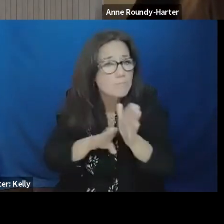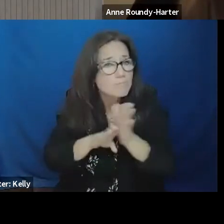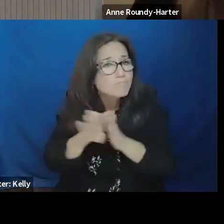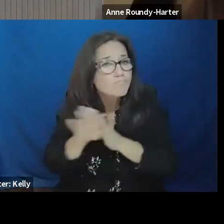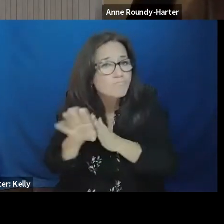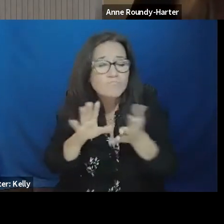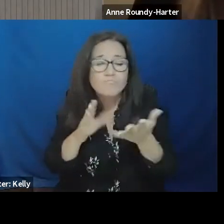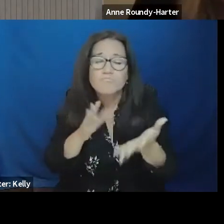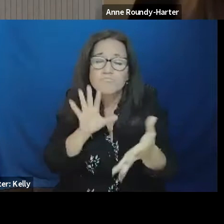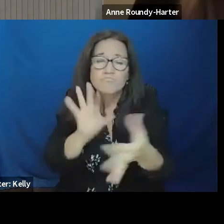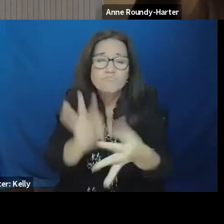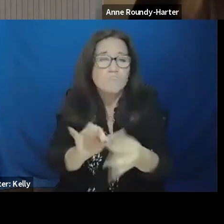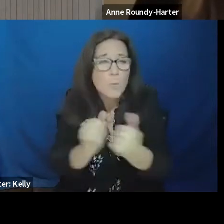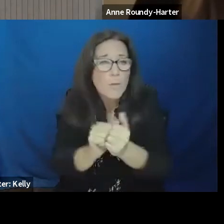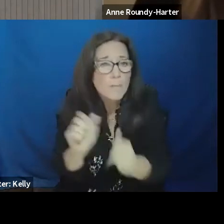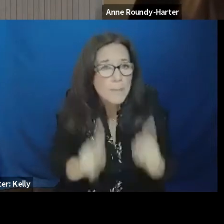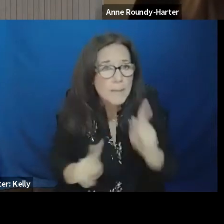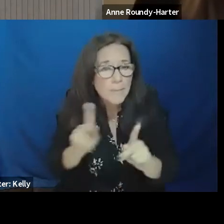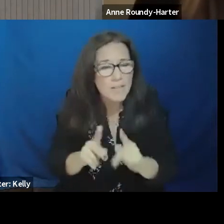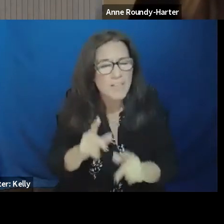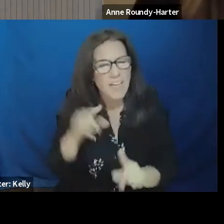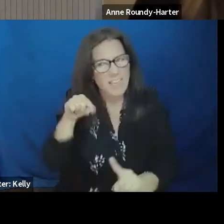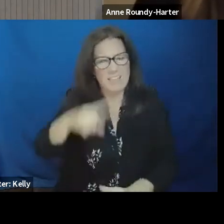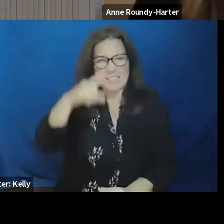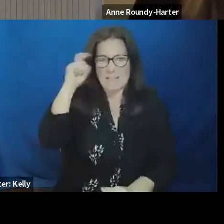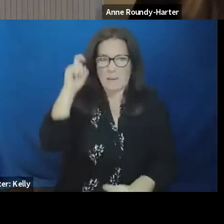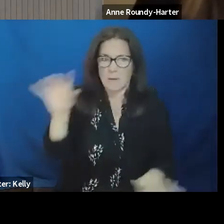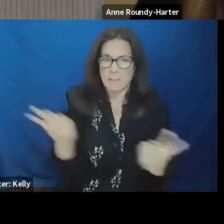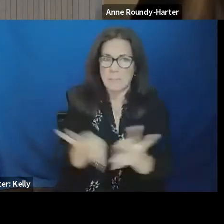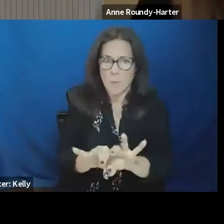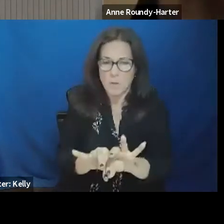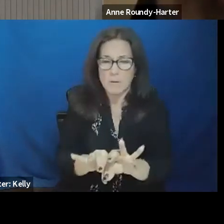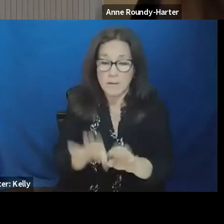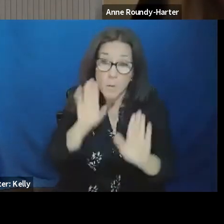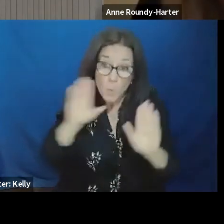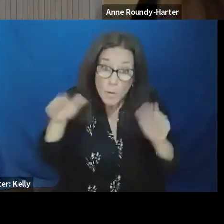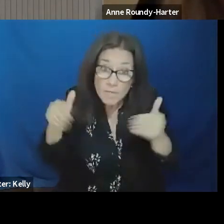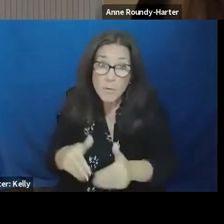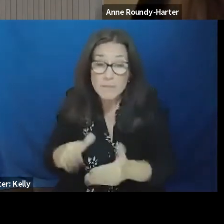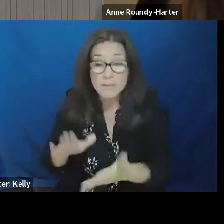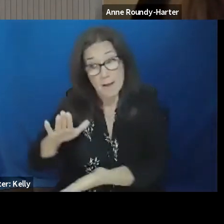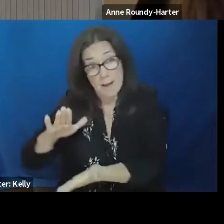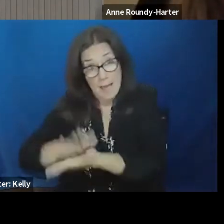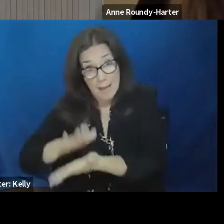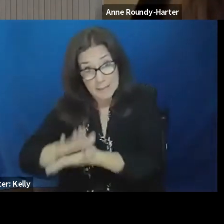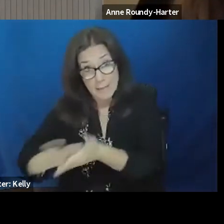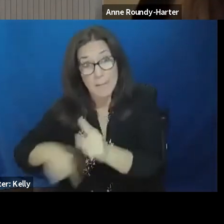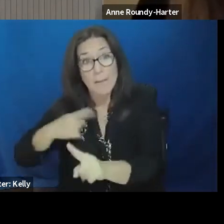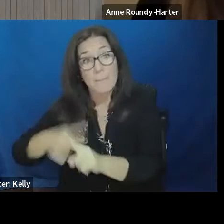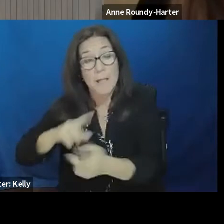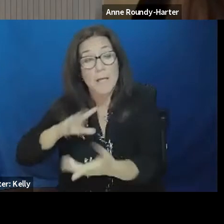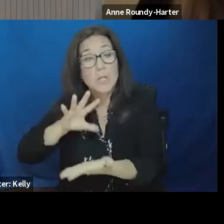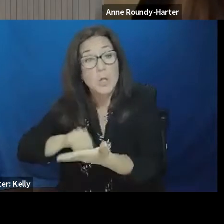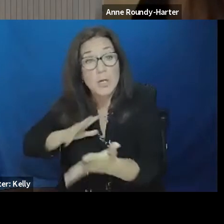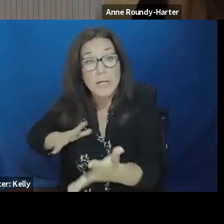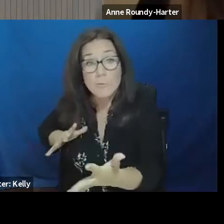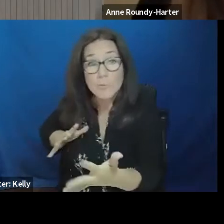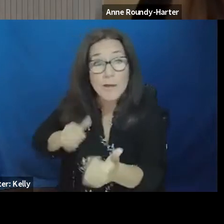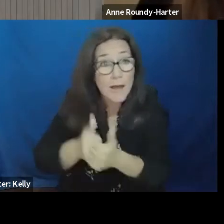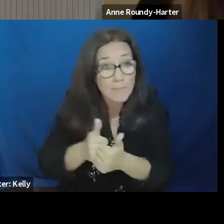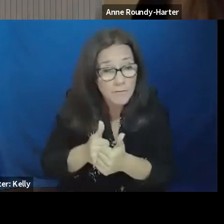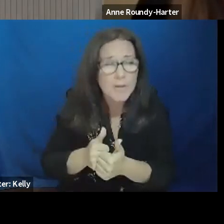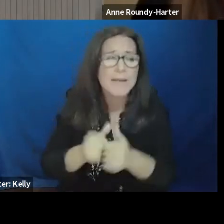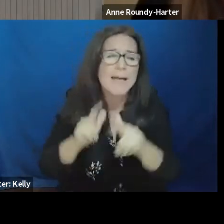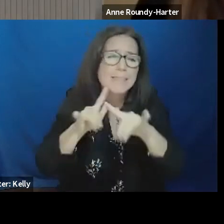ever. And so we are focused on academics and learning recovery, but we're also equally focused on let's make this a really